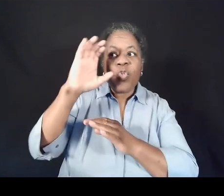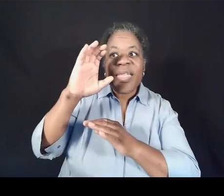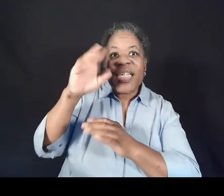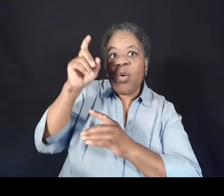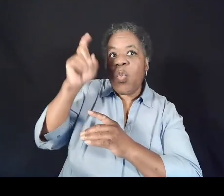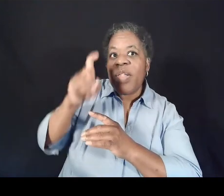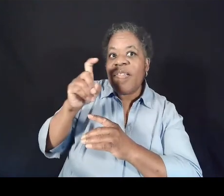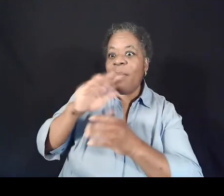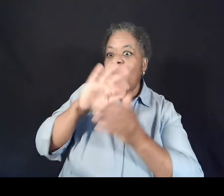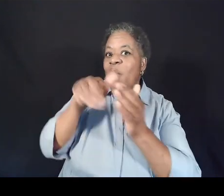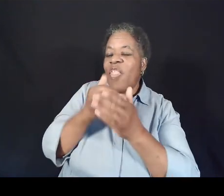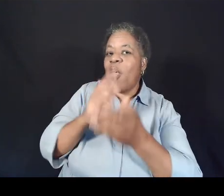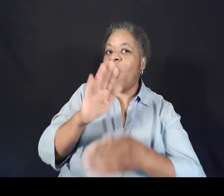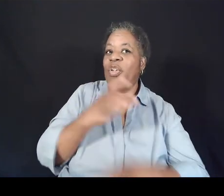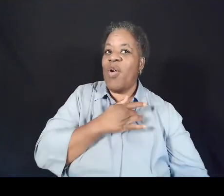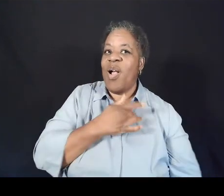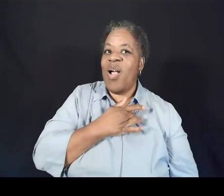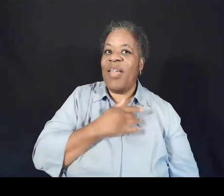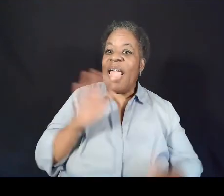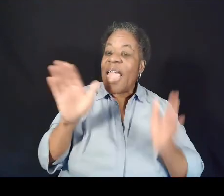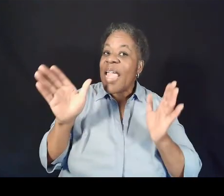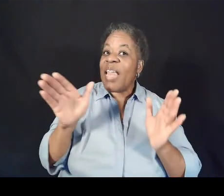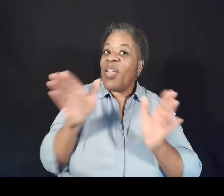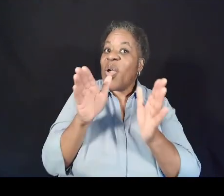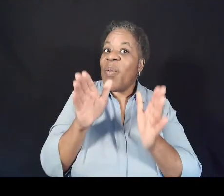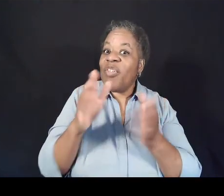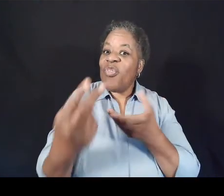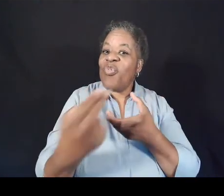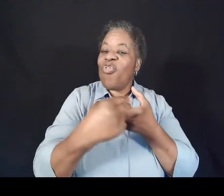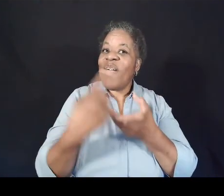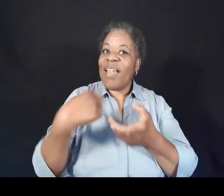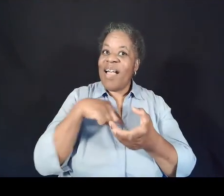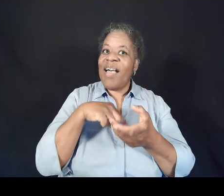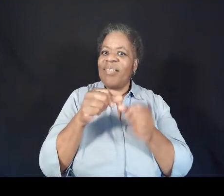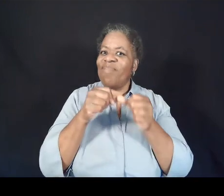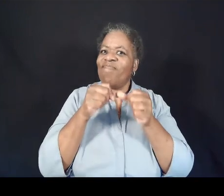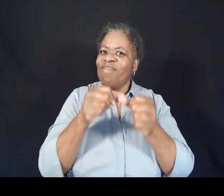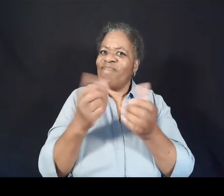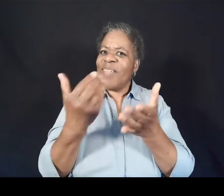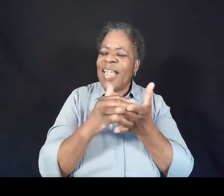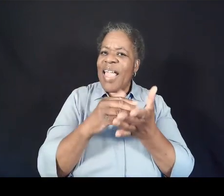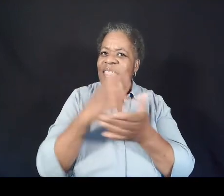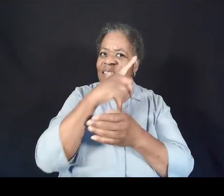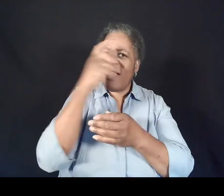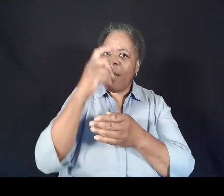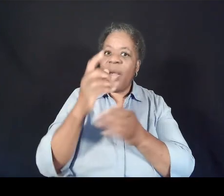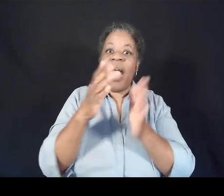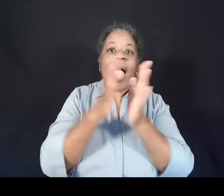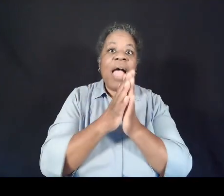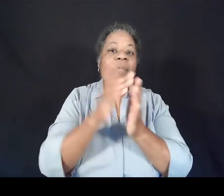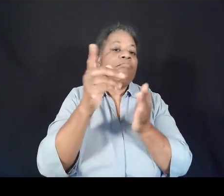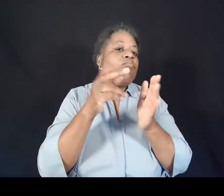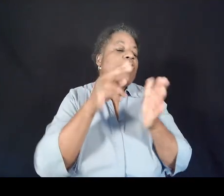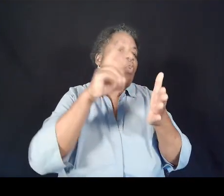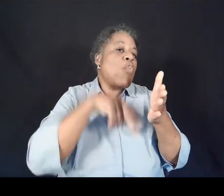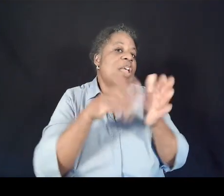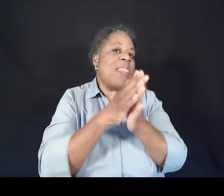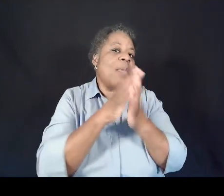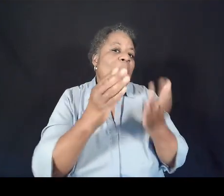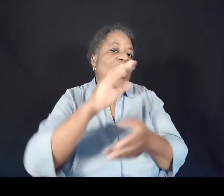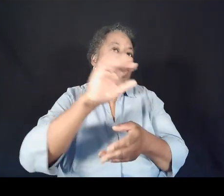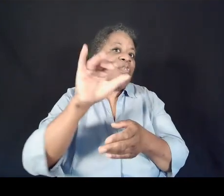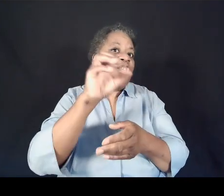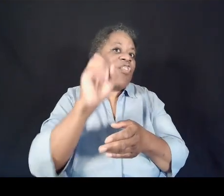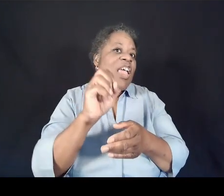your heart. I encourage that you do that with us this summer. We also ask that you would read the book of James alongside with us during your personal